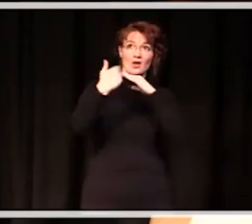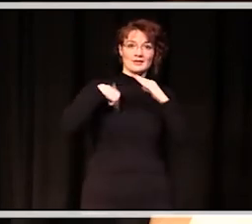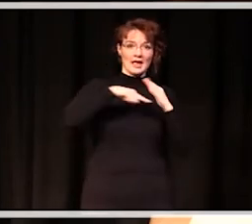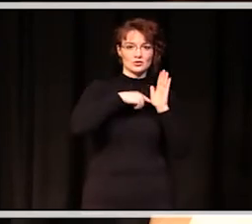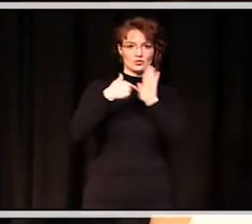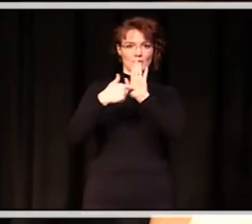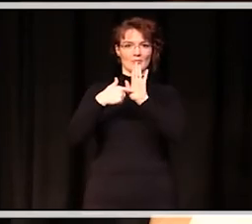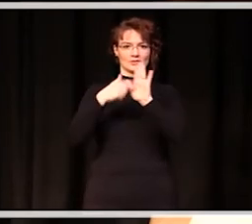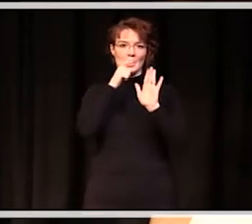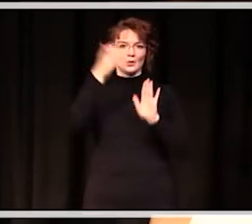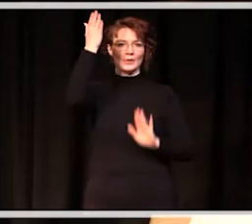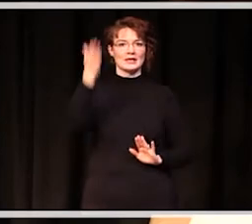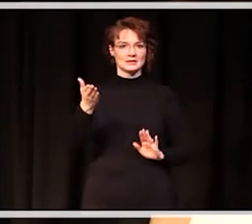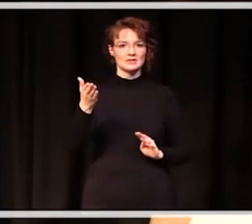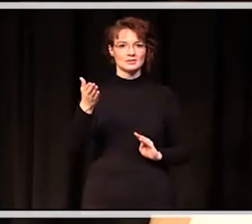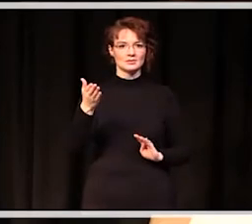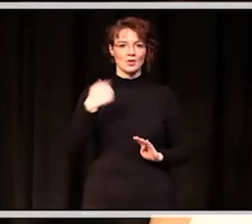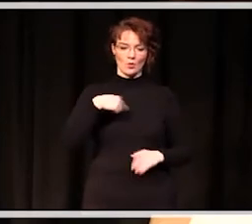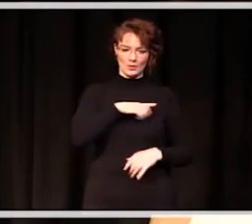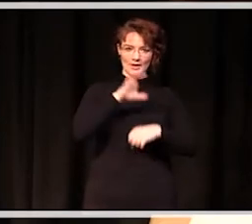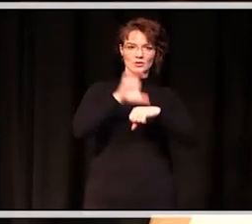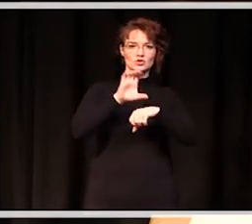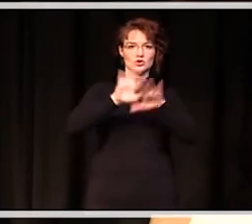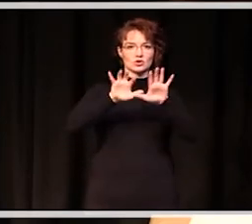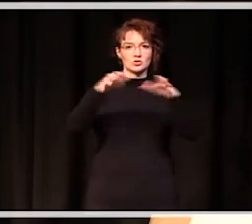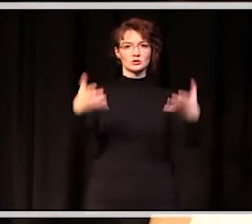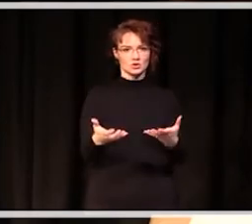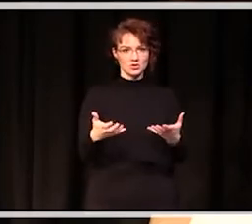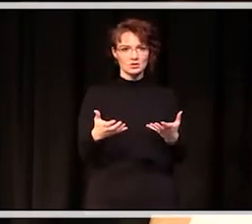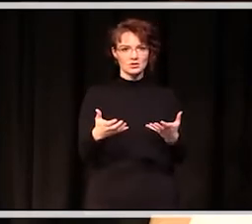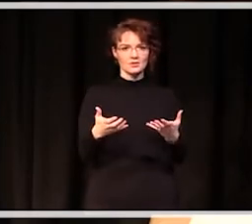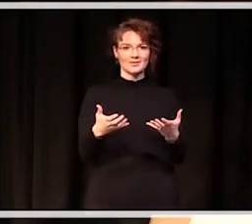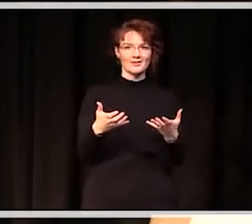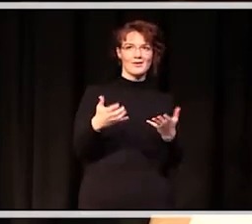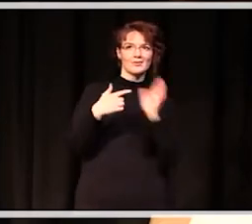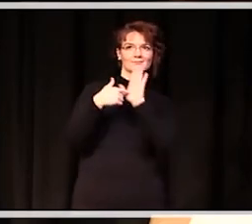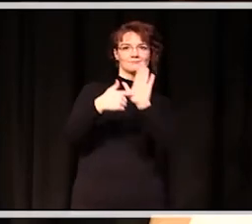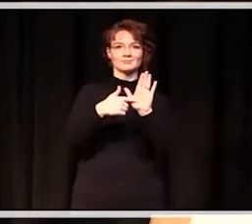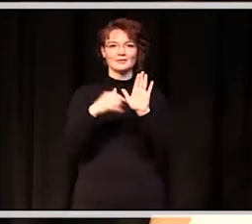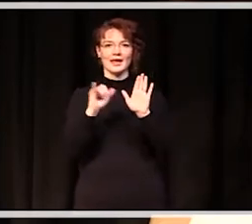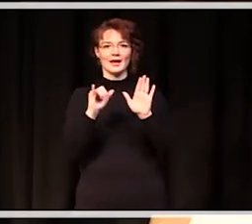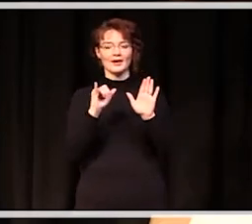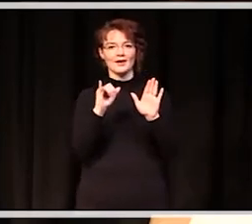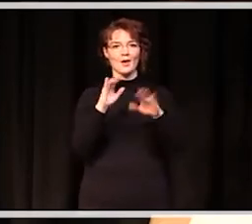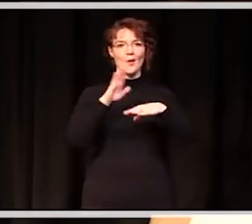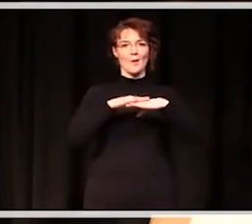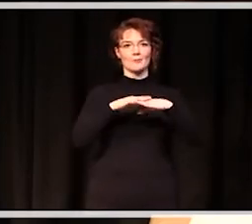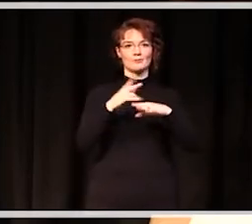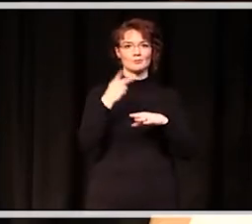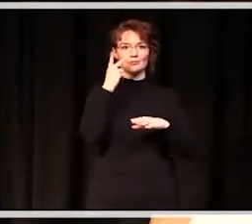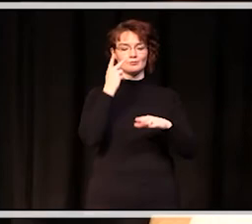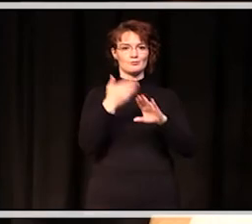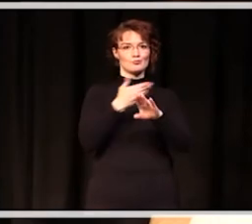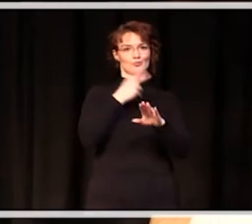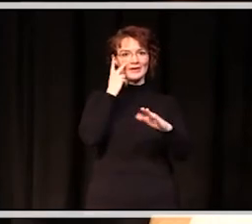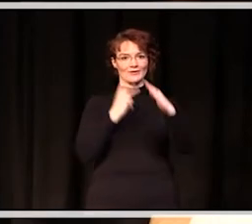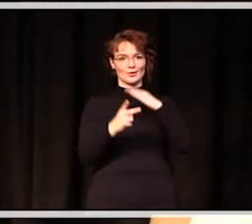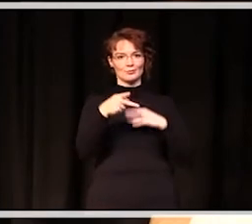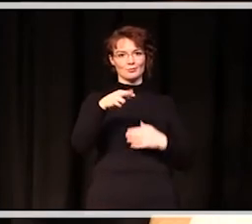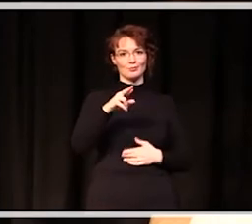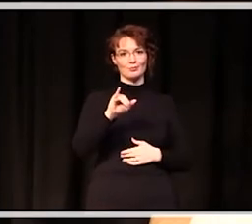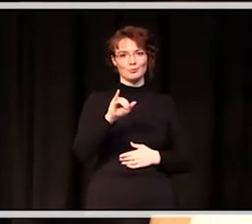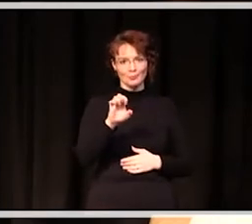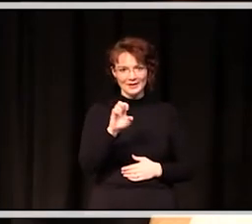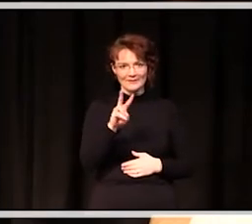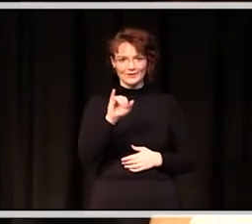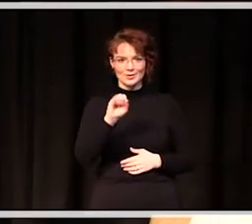him. And we, the church, are the coming attraction of what the kingdom of heaven looks like when it's fully realized.